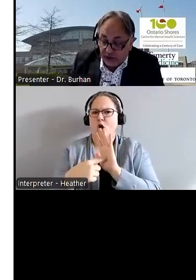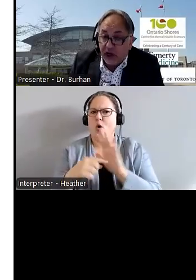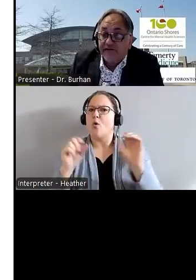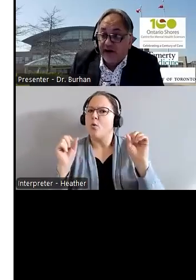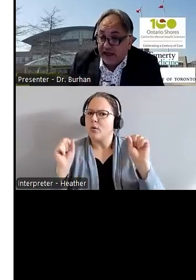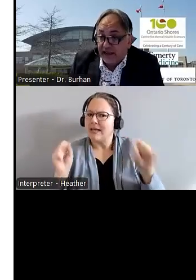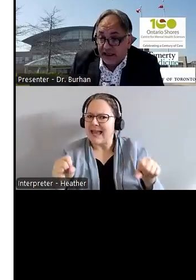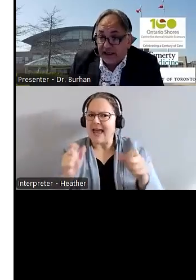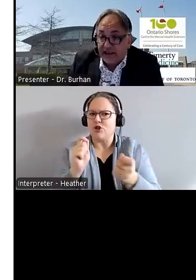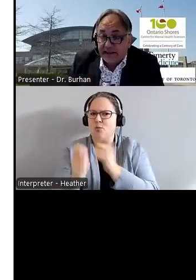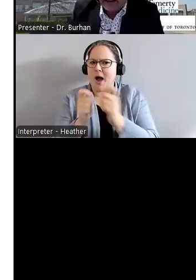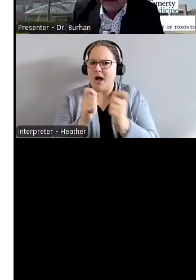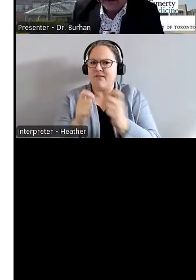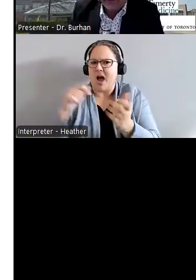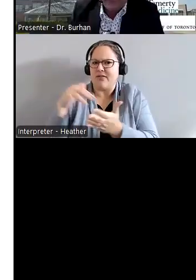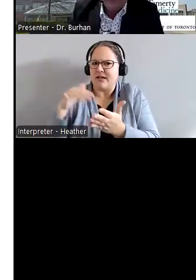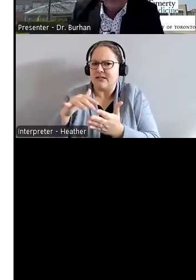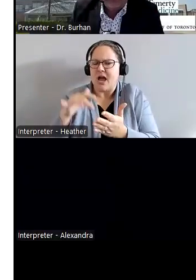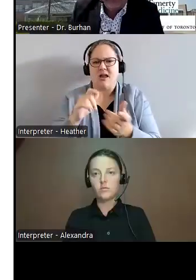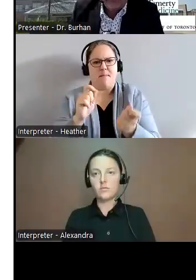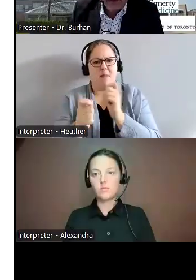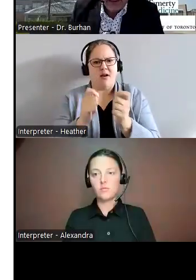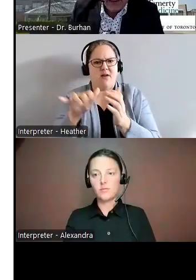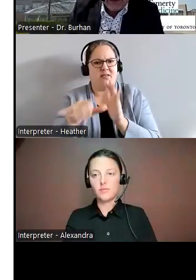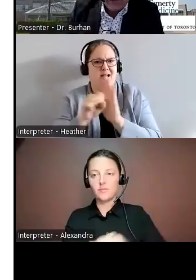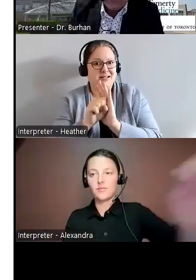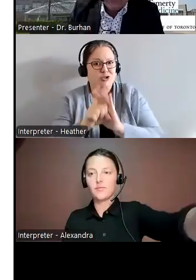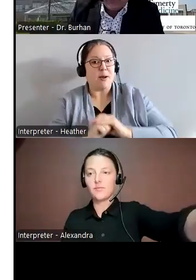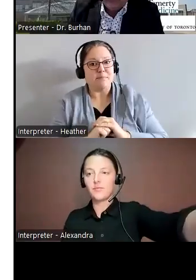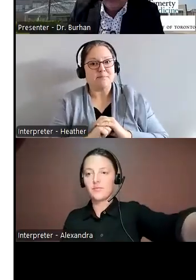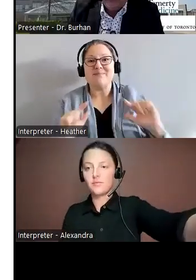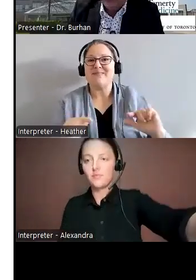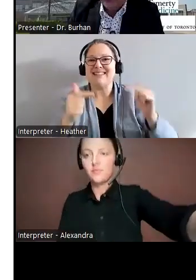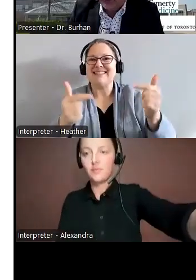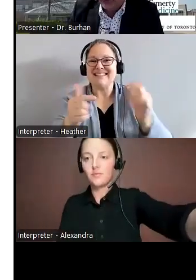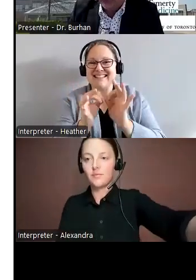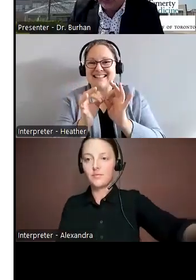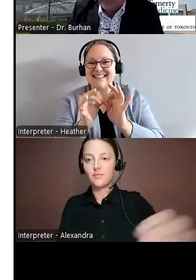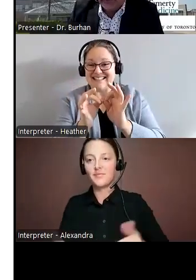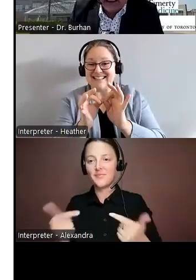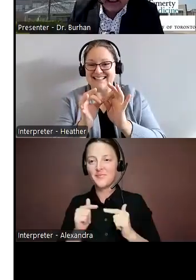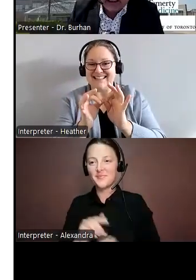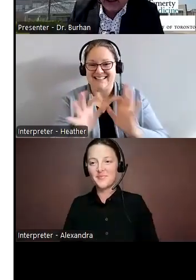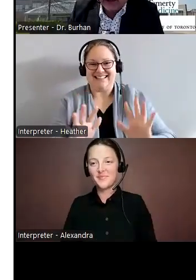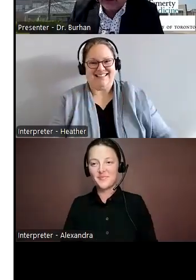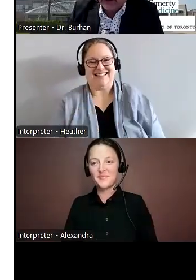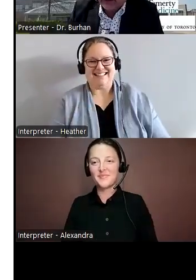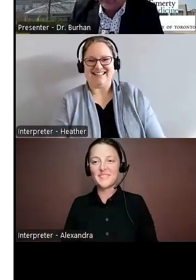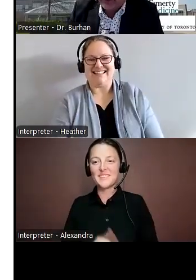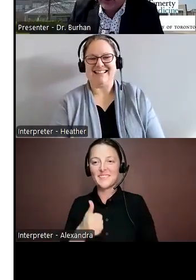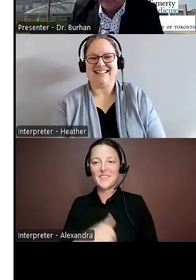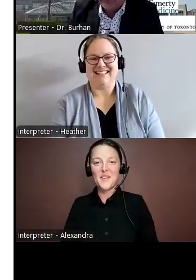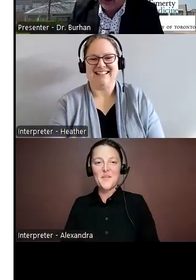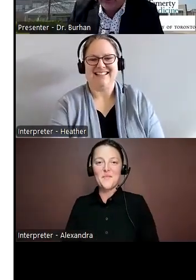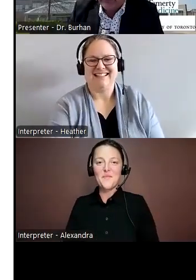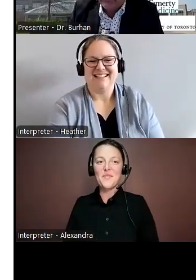we modify this syndrome. Now, moving to depression, which is obviously a content